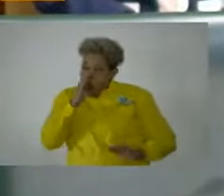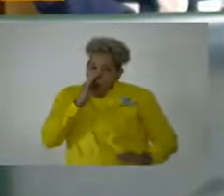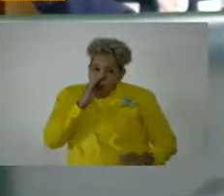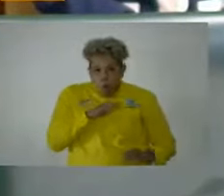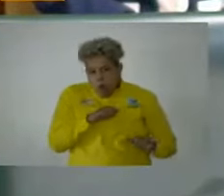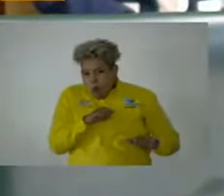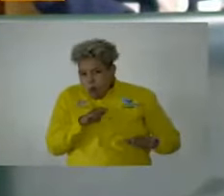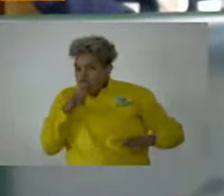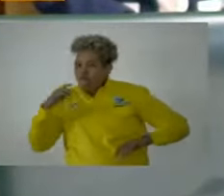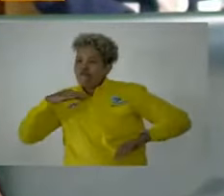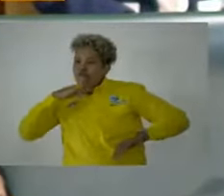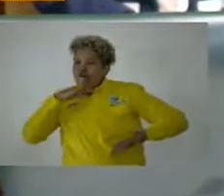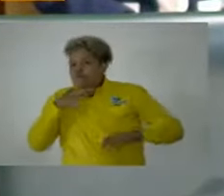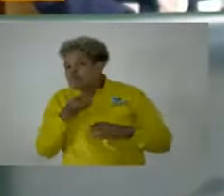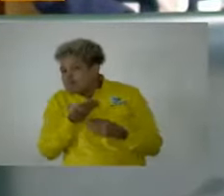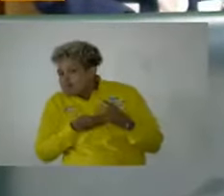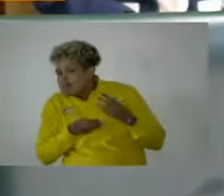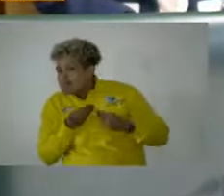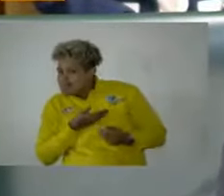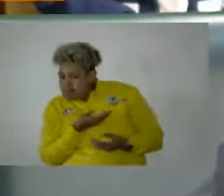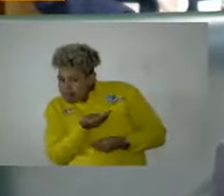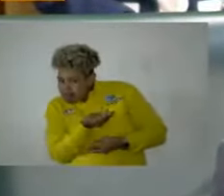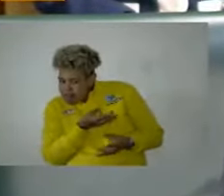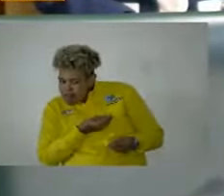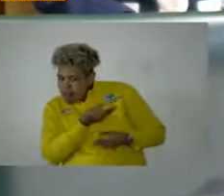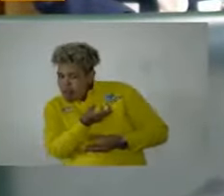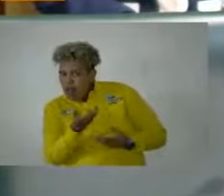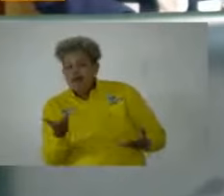forms of corruption.